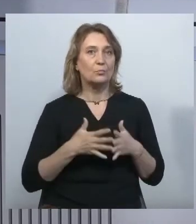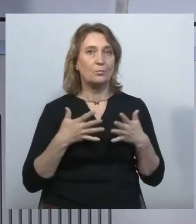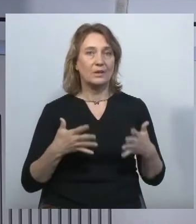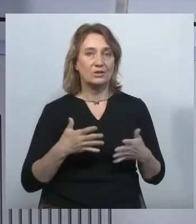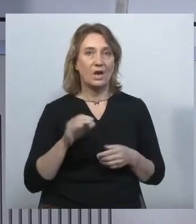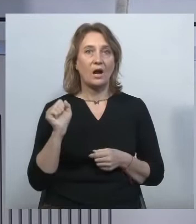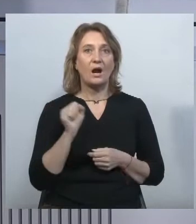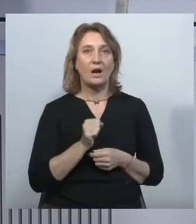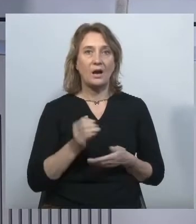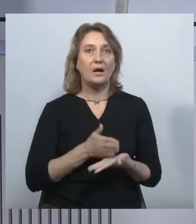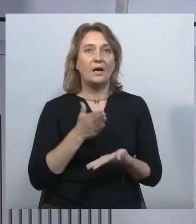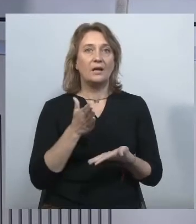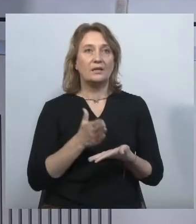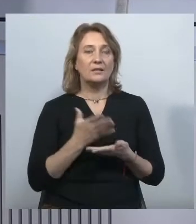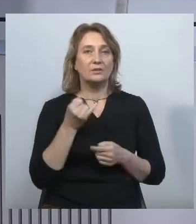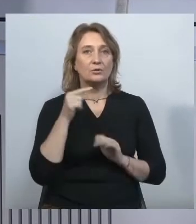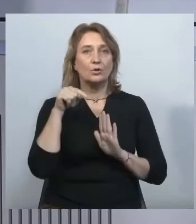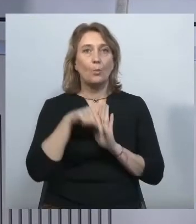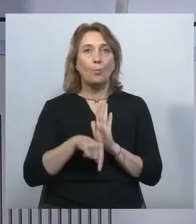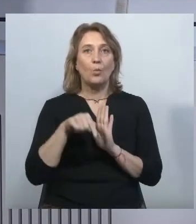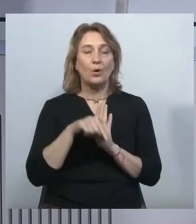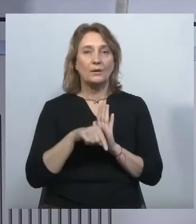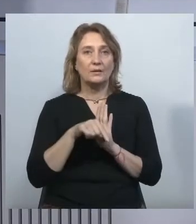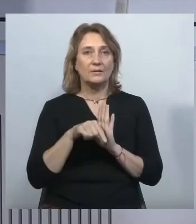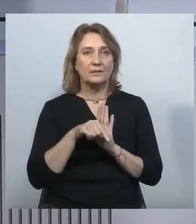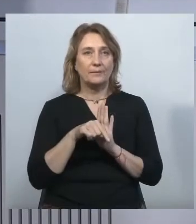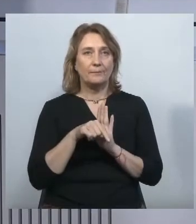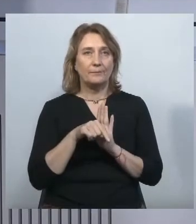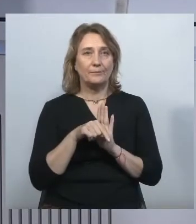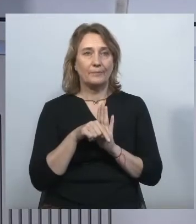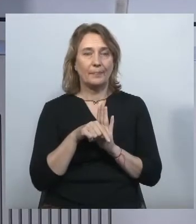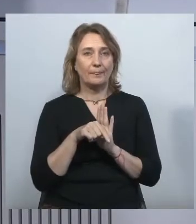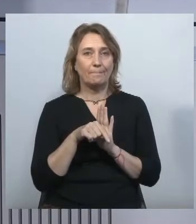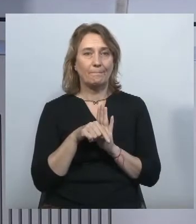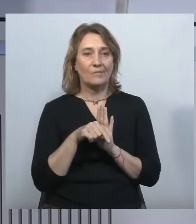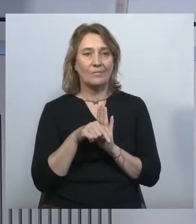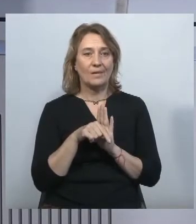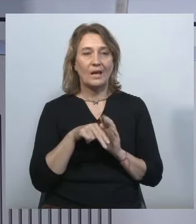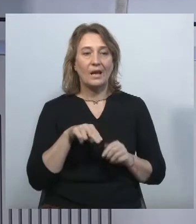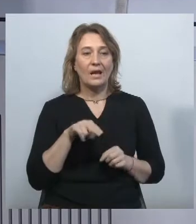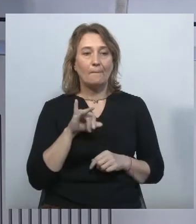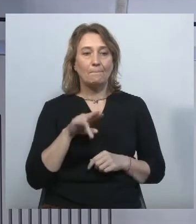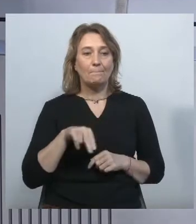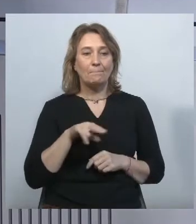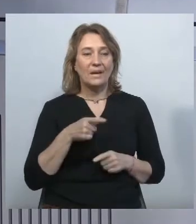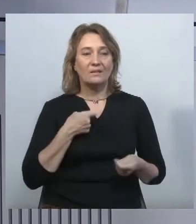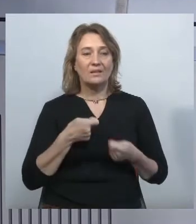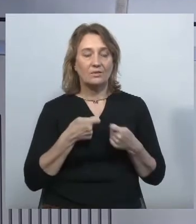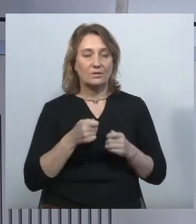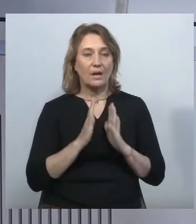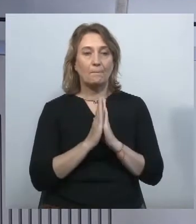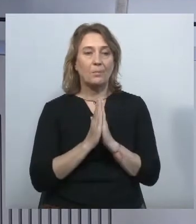Probably we will talk more about it. But there is also such concept as co-regulation. I would like to